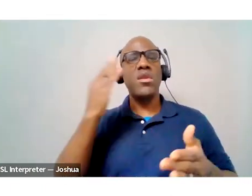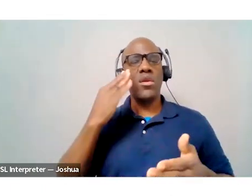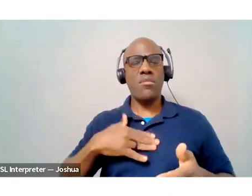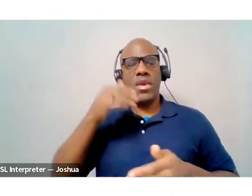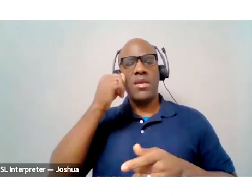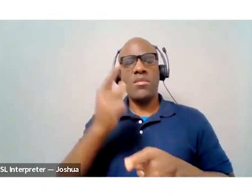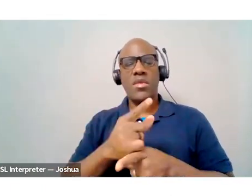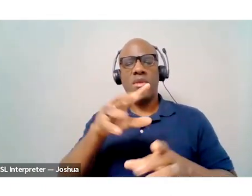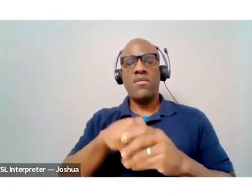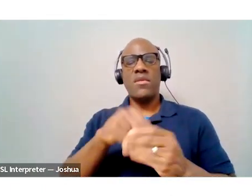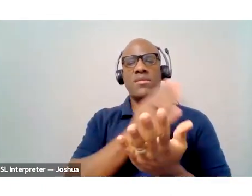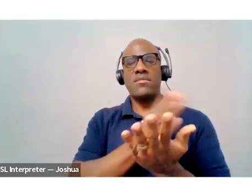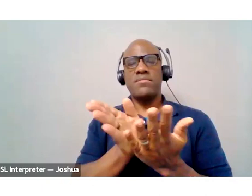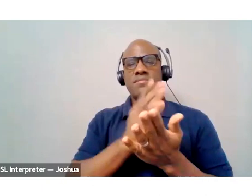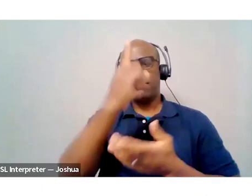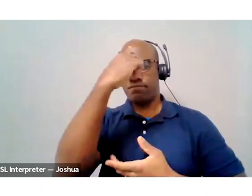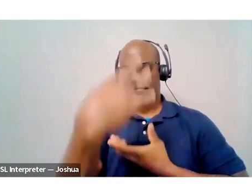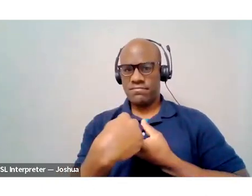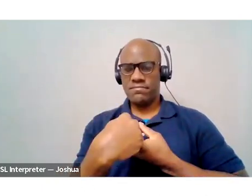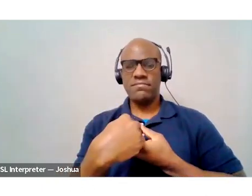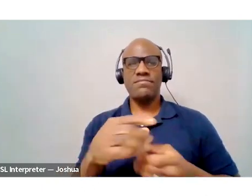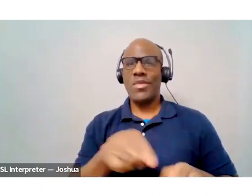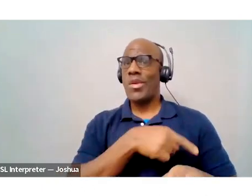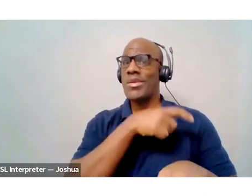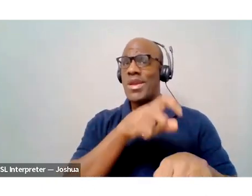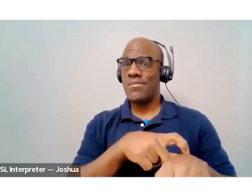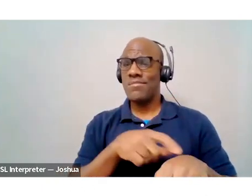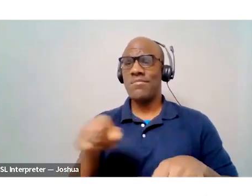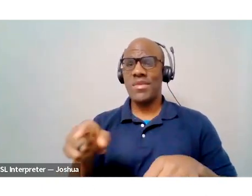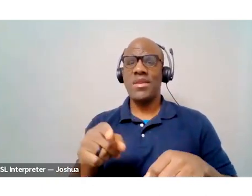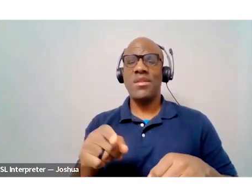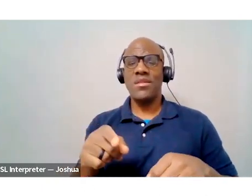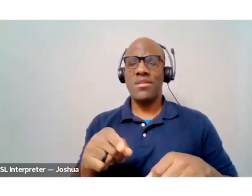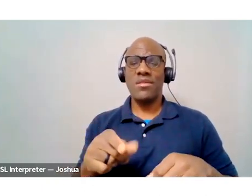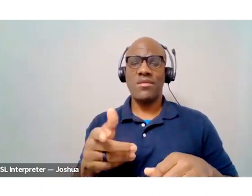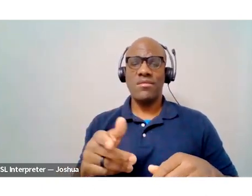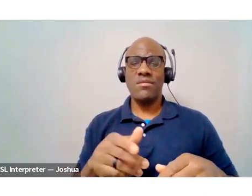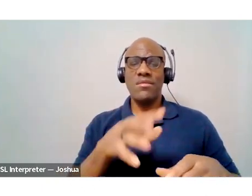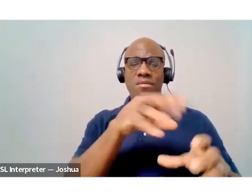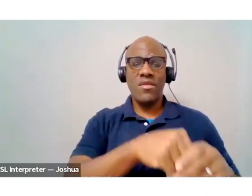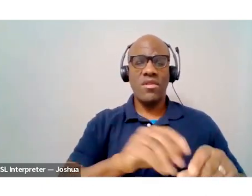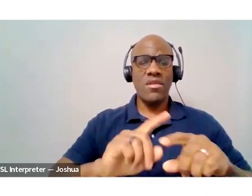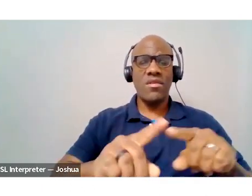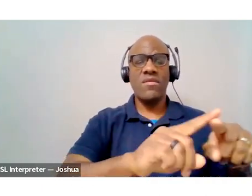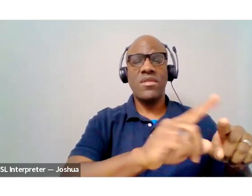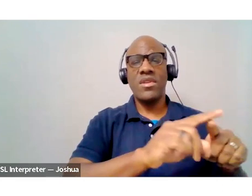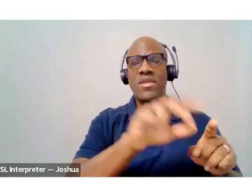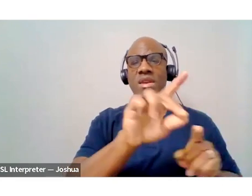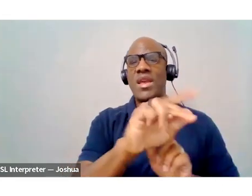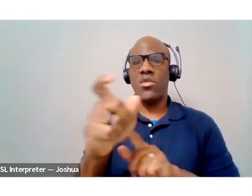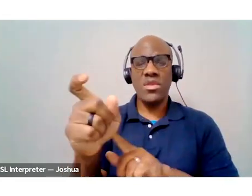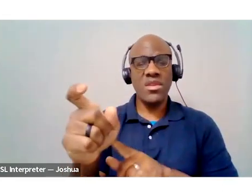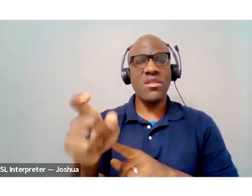he has been for quite a long time, going through multiple kinds of diagnoses before autism